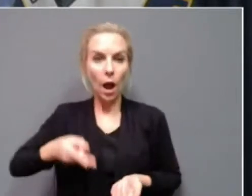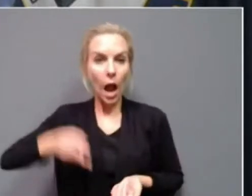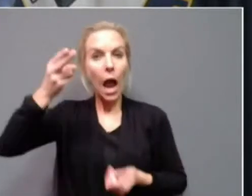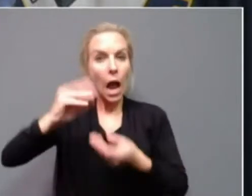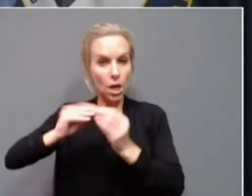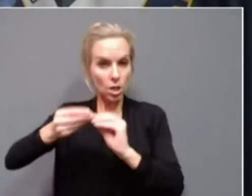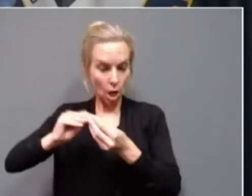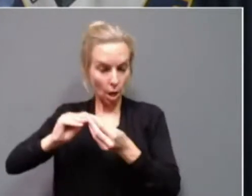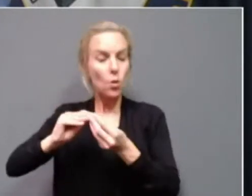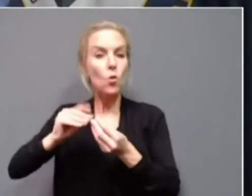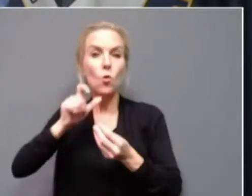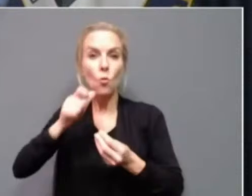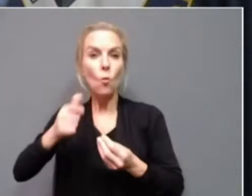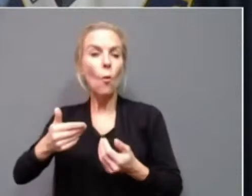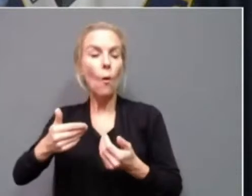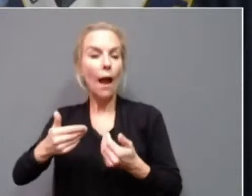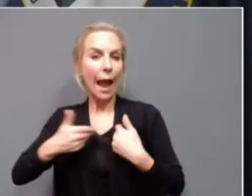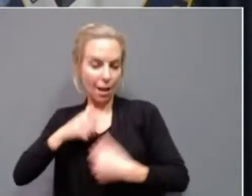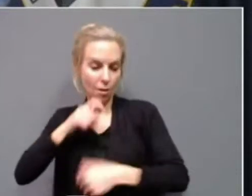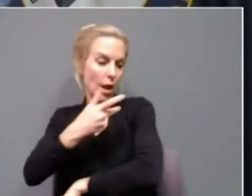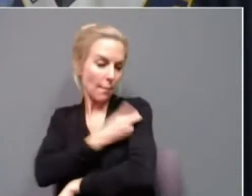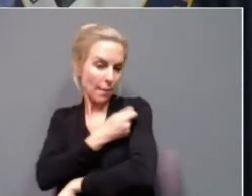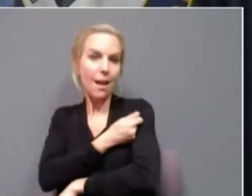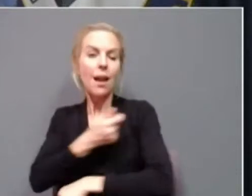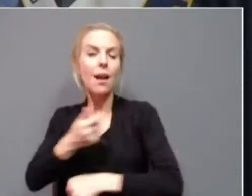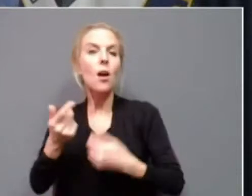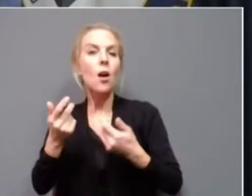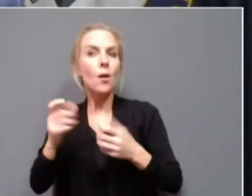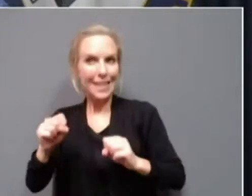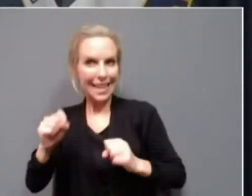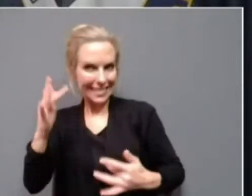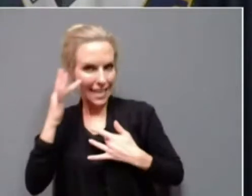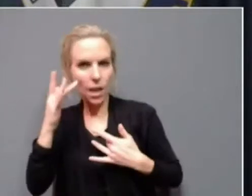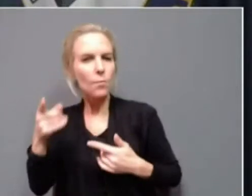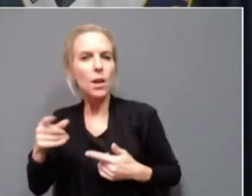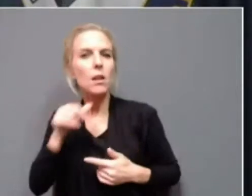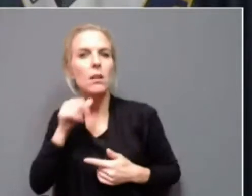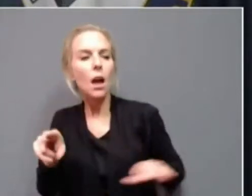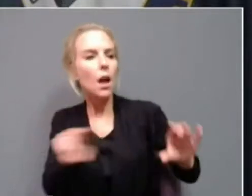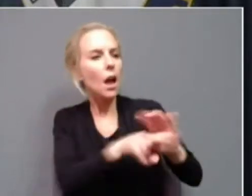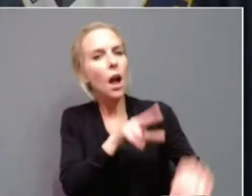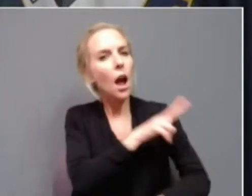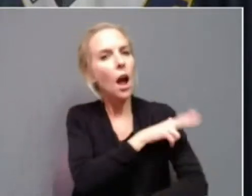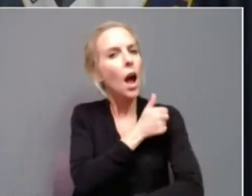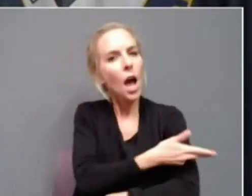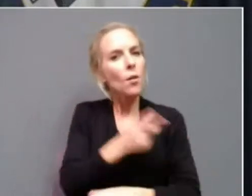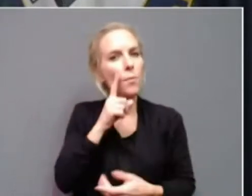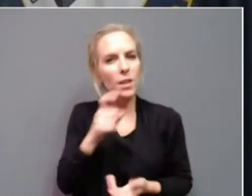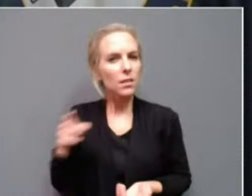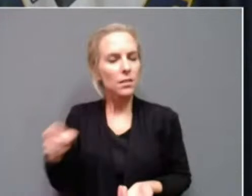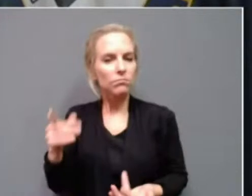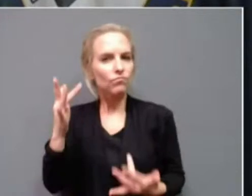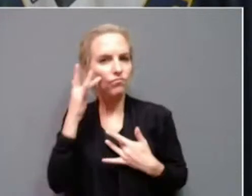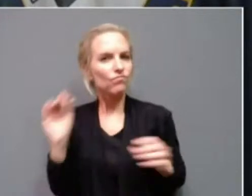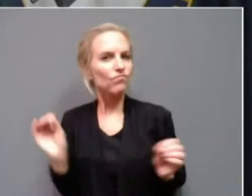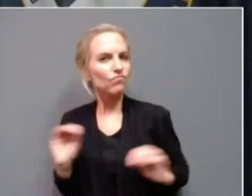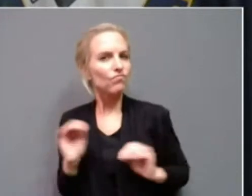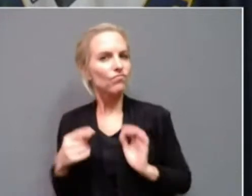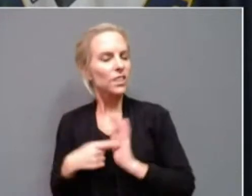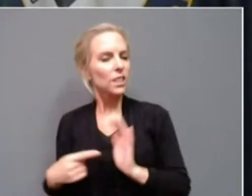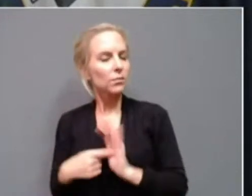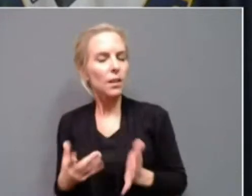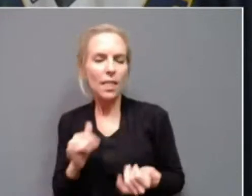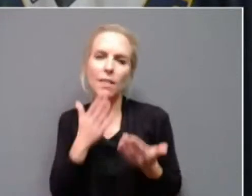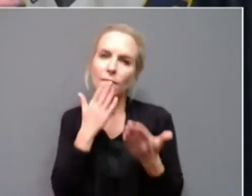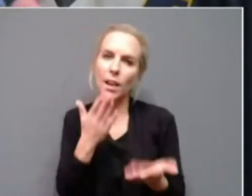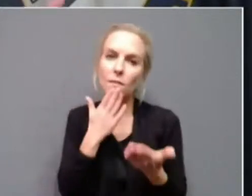of people who are vaccinated, but you won't have many that are in the hospital or who die, and we're thankful for that. It's now